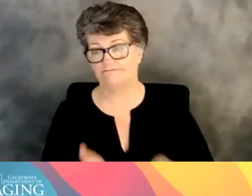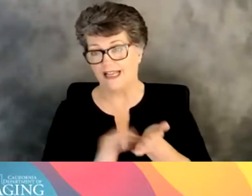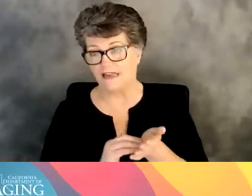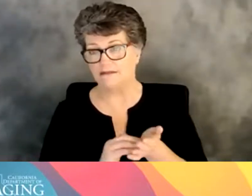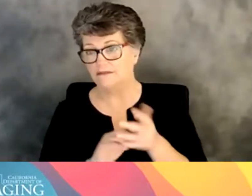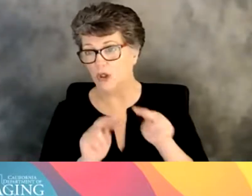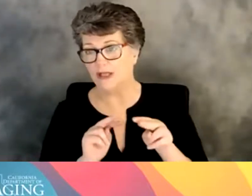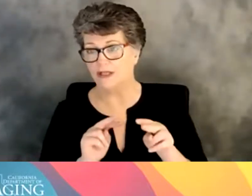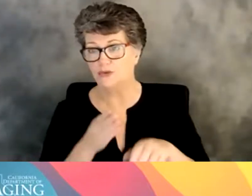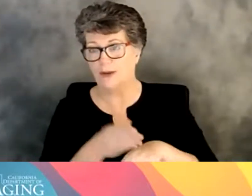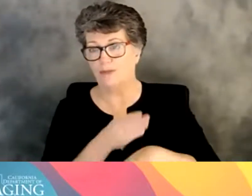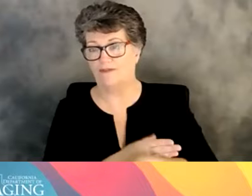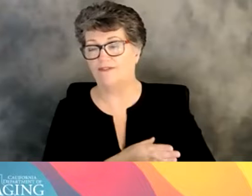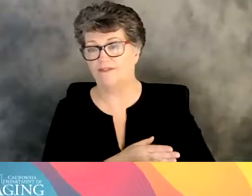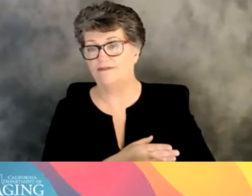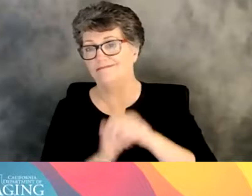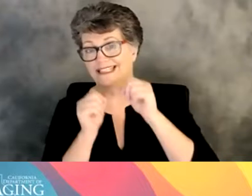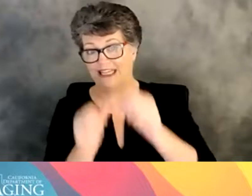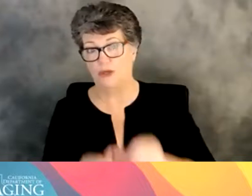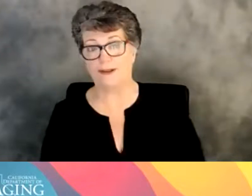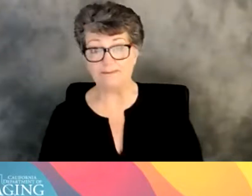to improve this continually.